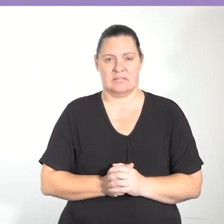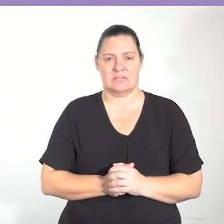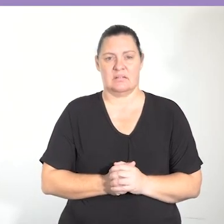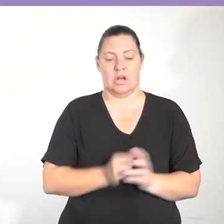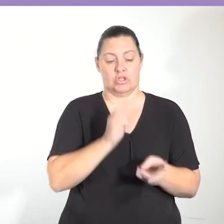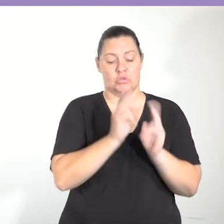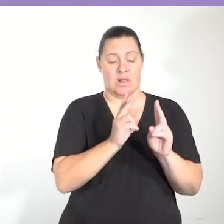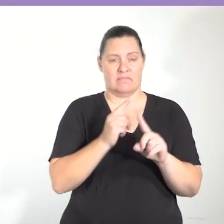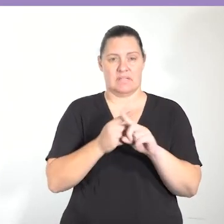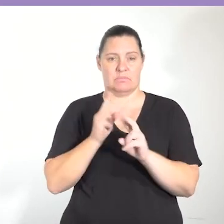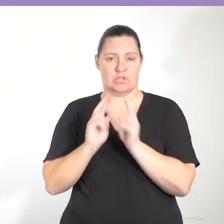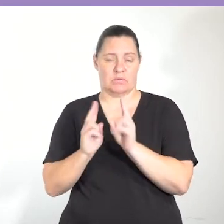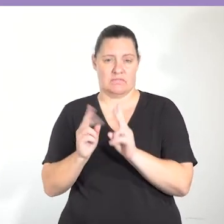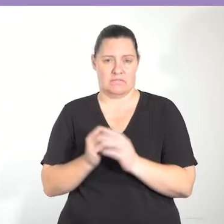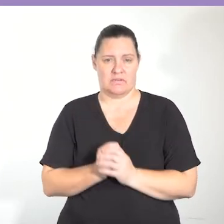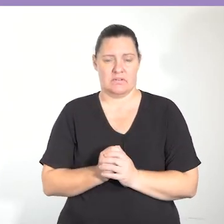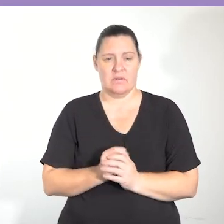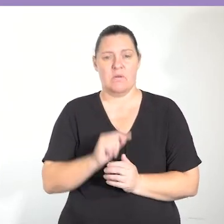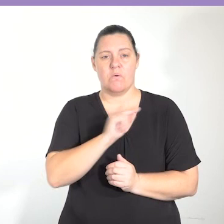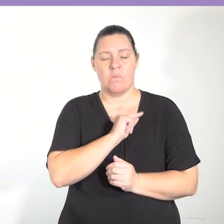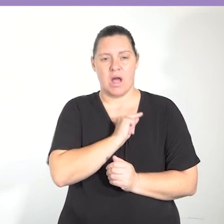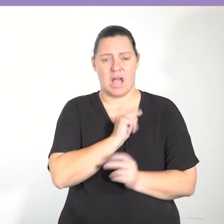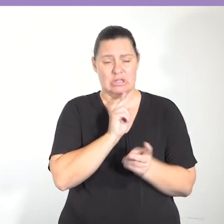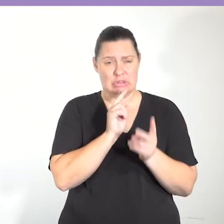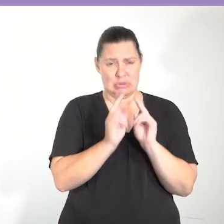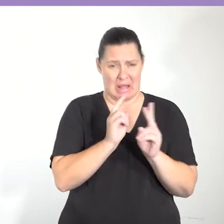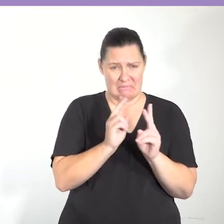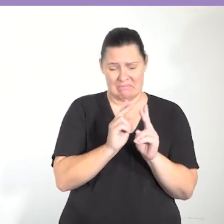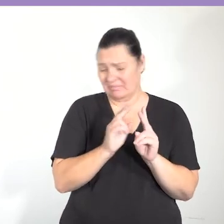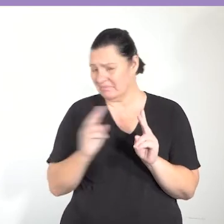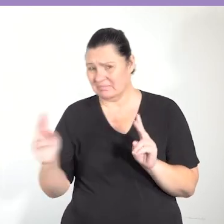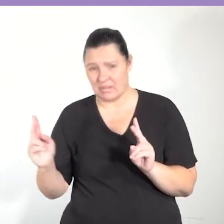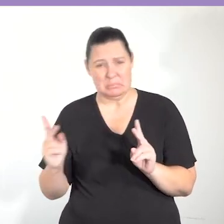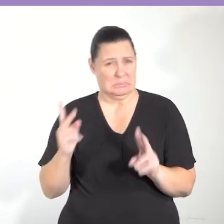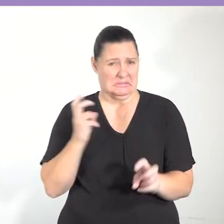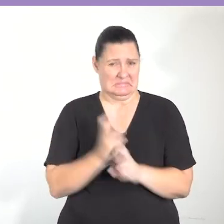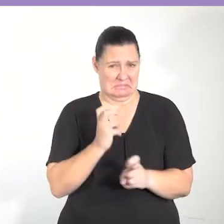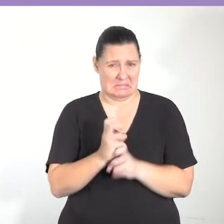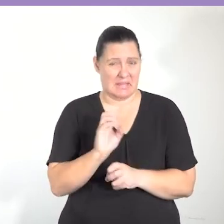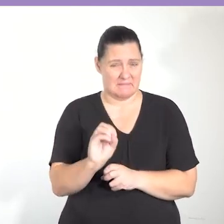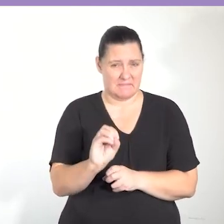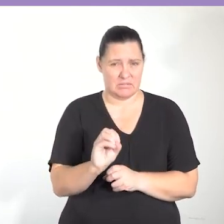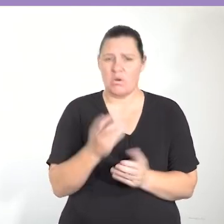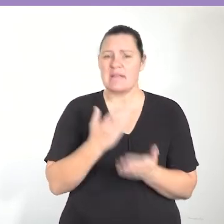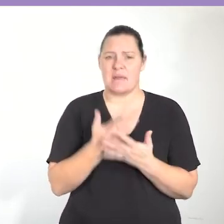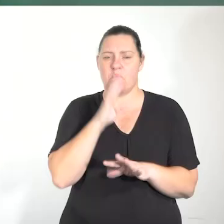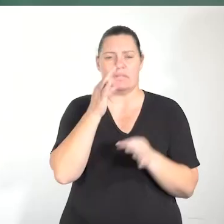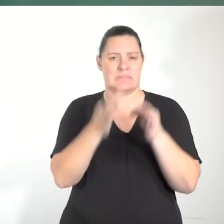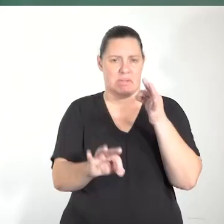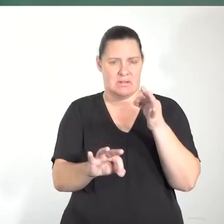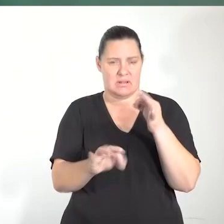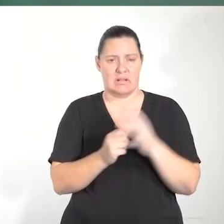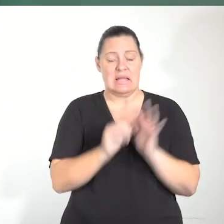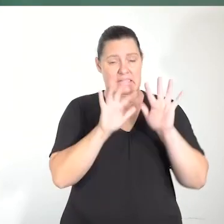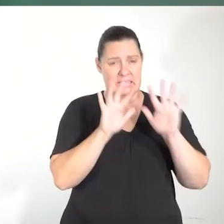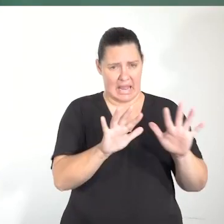12 times 12. So because the multiples of 12 might be a bit too difficult, then we can simplify it. The multiples of